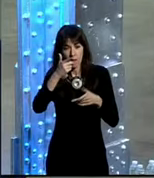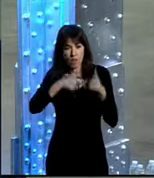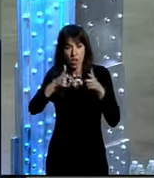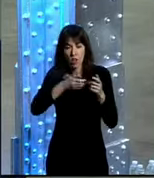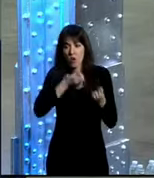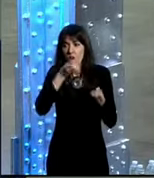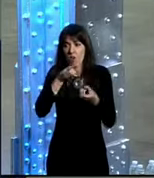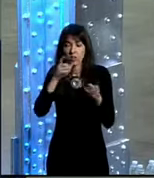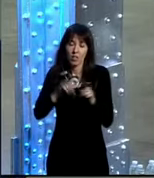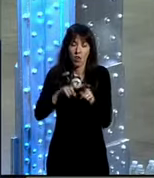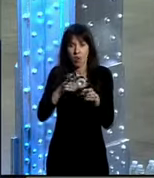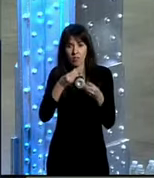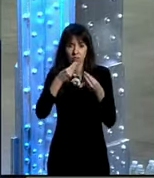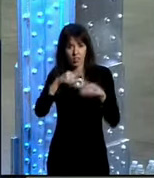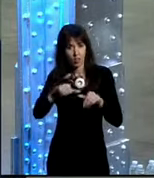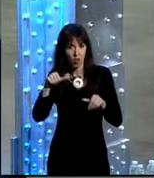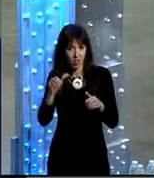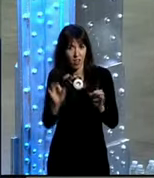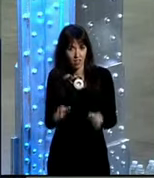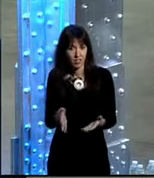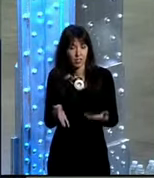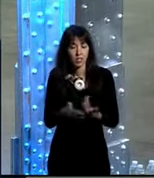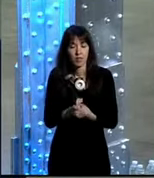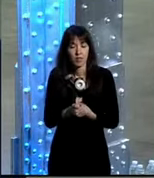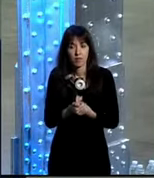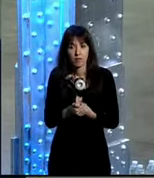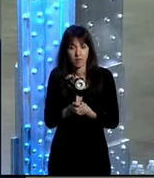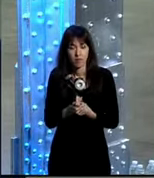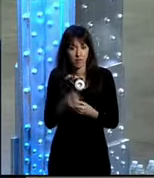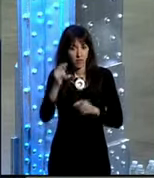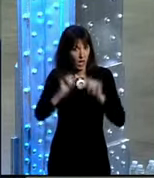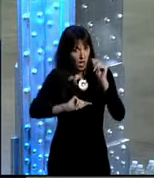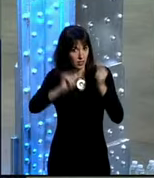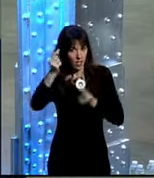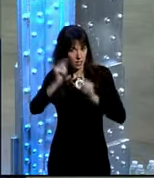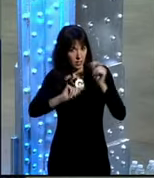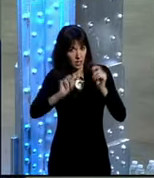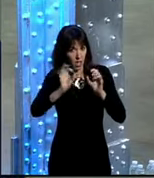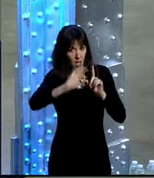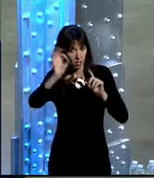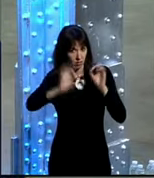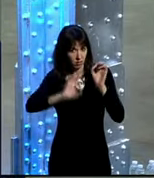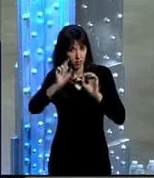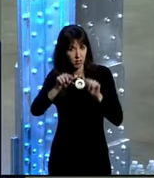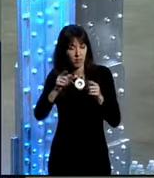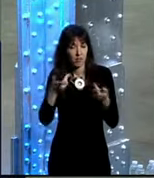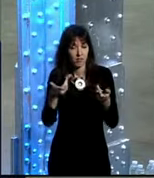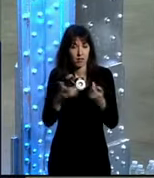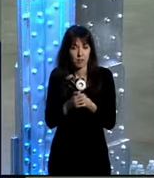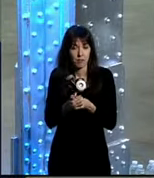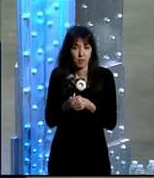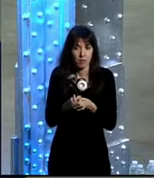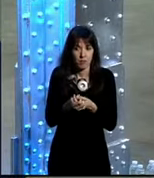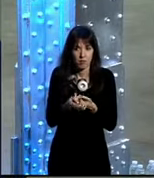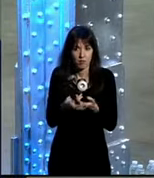of a story than as statistics and bullet points. So if I can get something across 22 times more